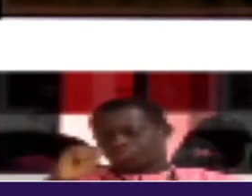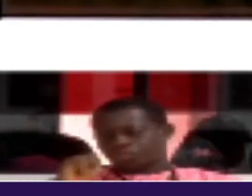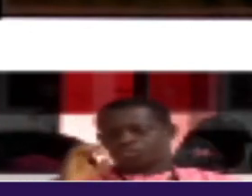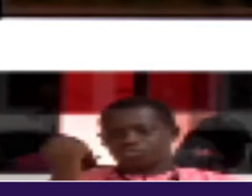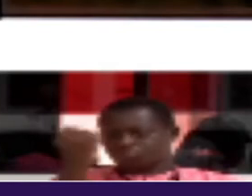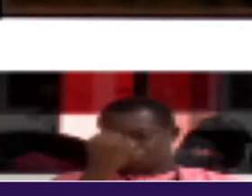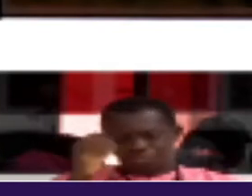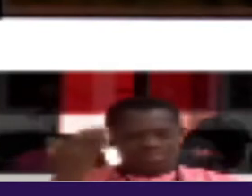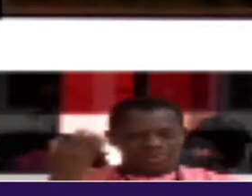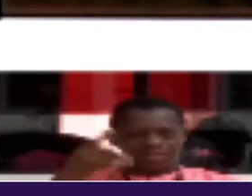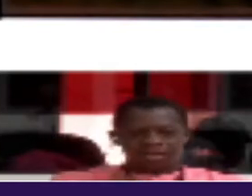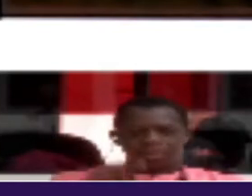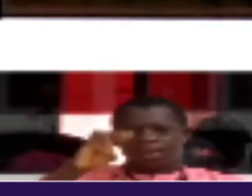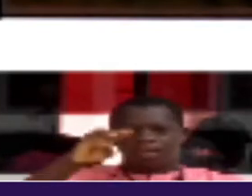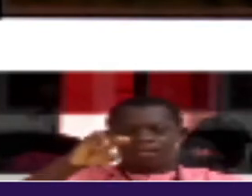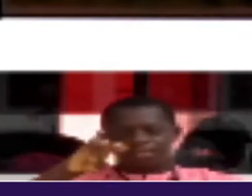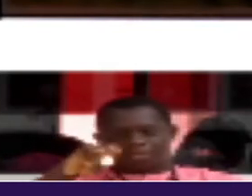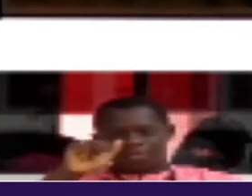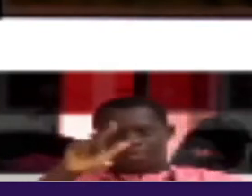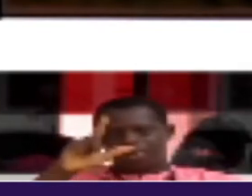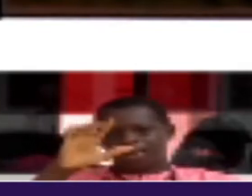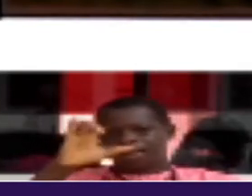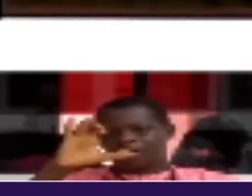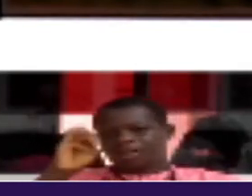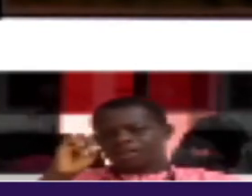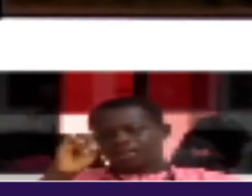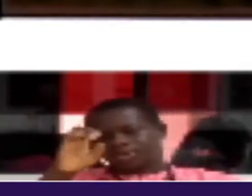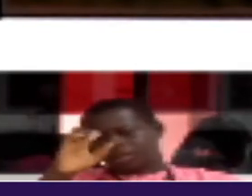Malik Jatta, I believe he was a store man.